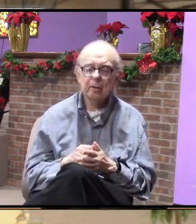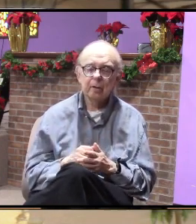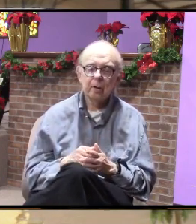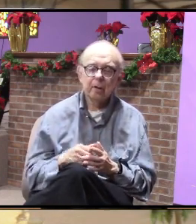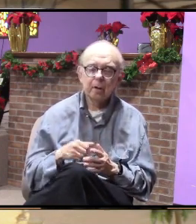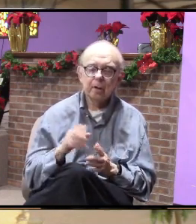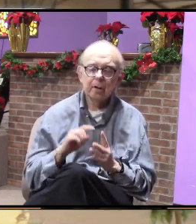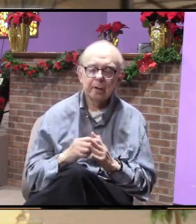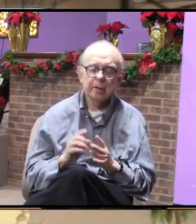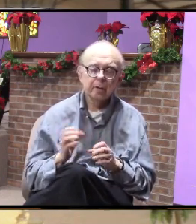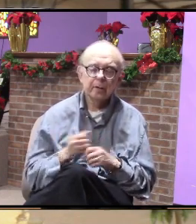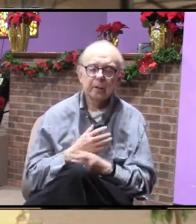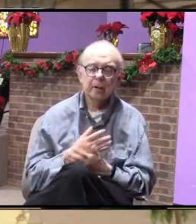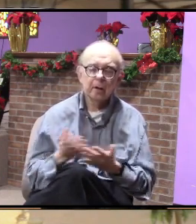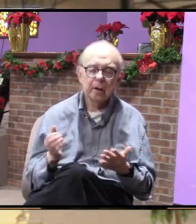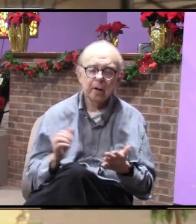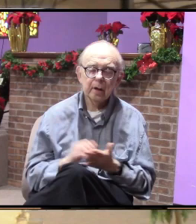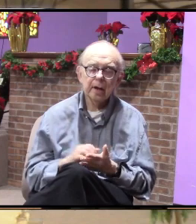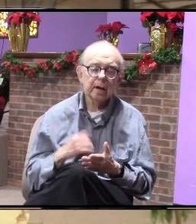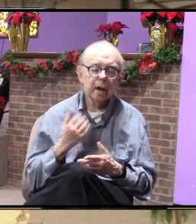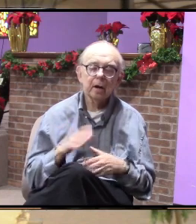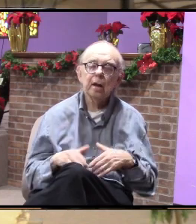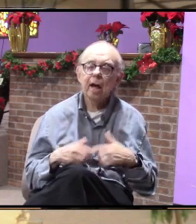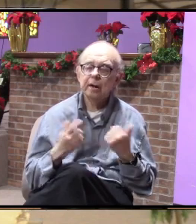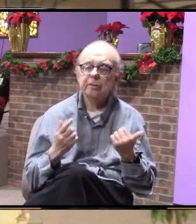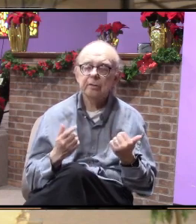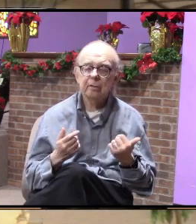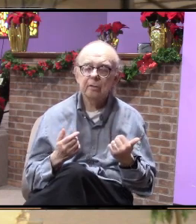begins to start creating things in our lives.